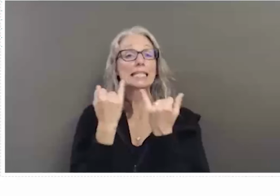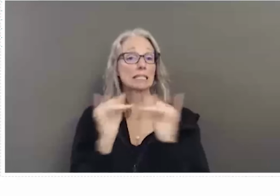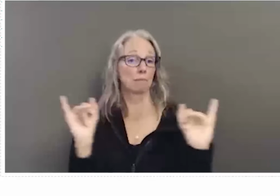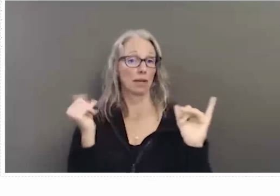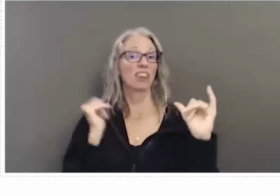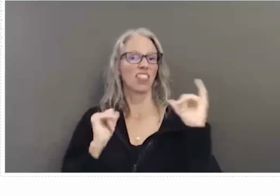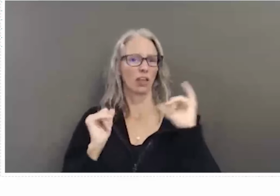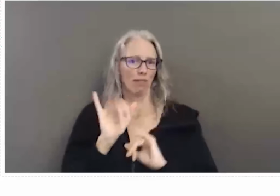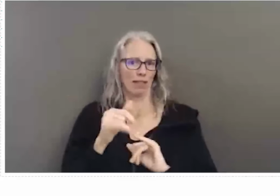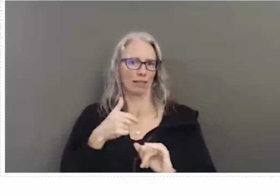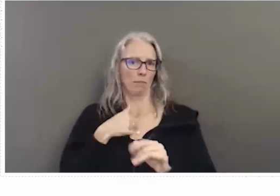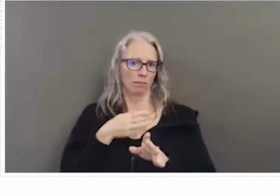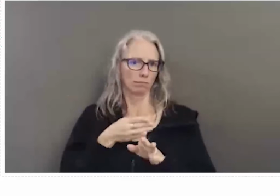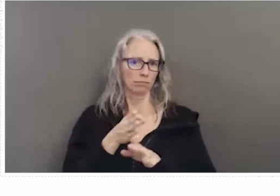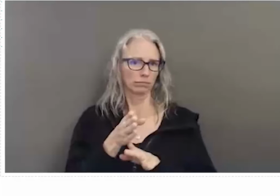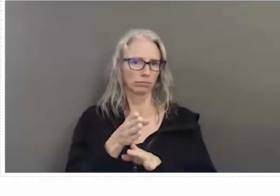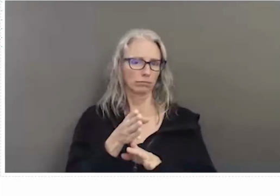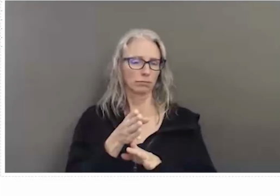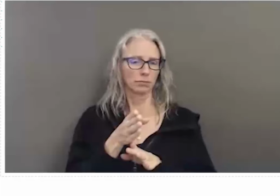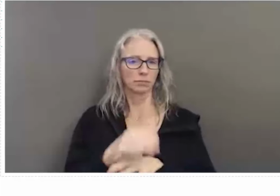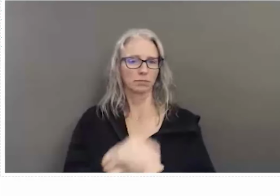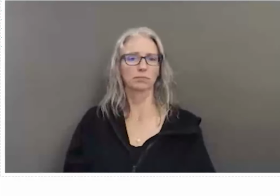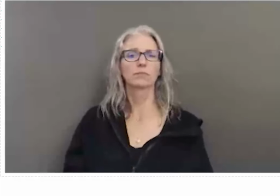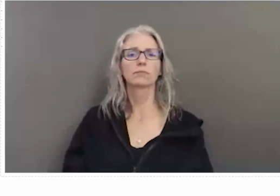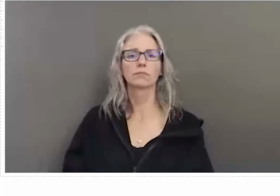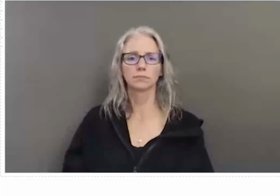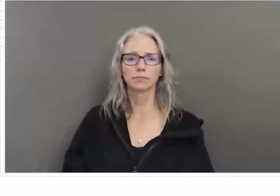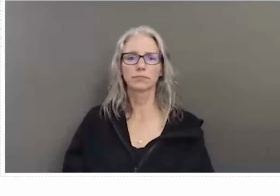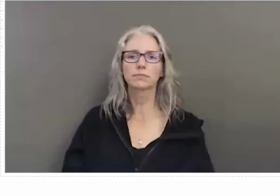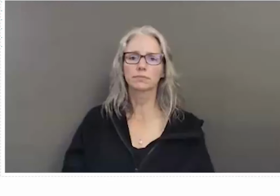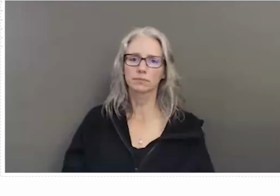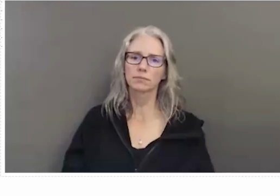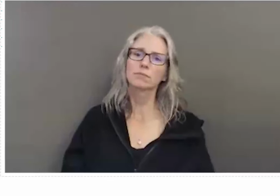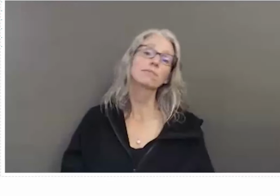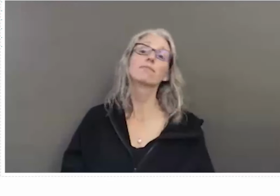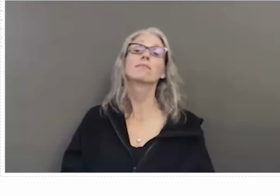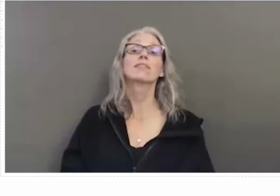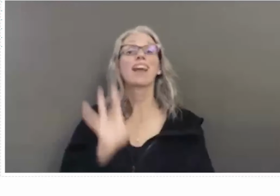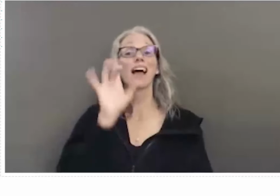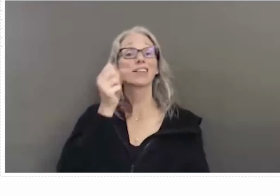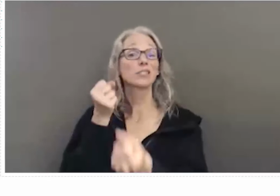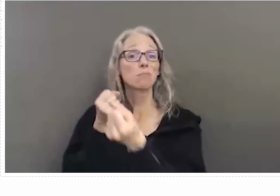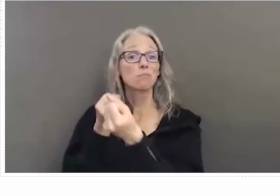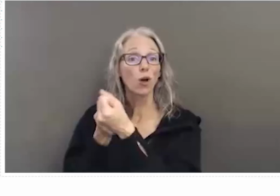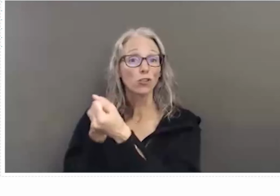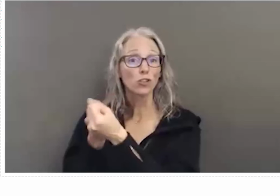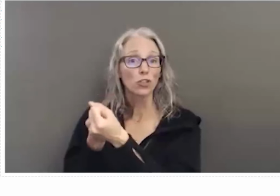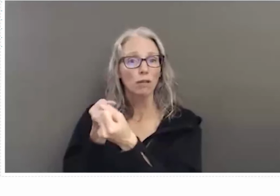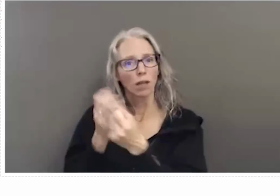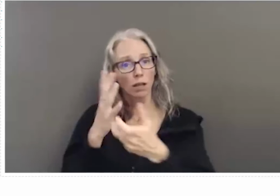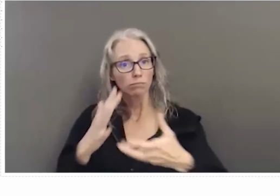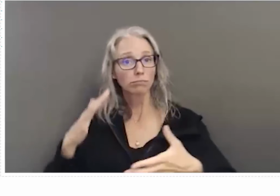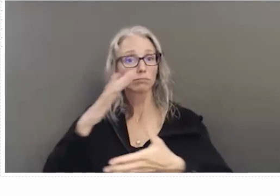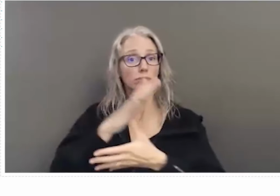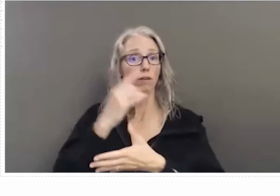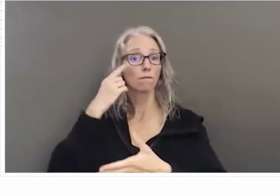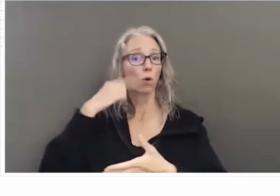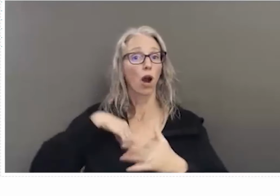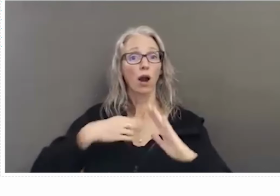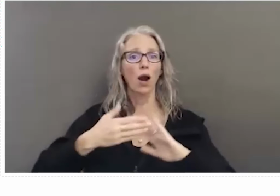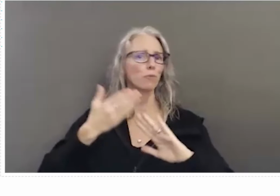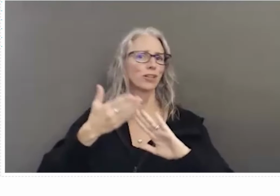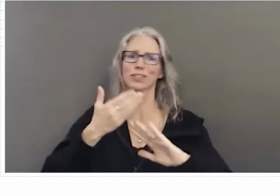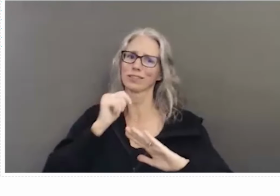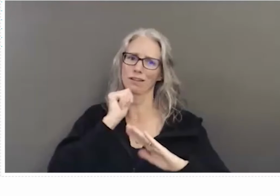is really not that big of a part of a lot of our operations. And